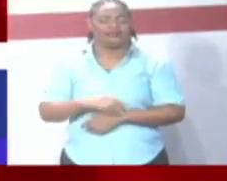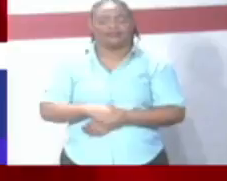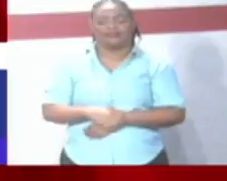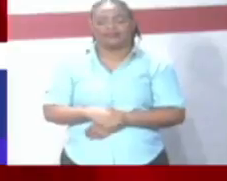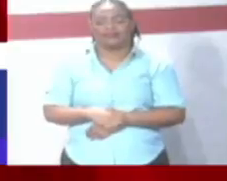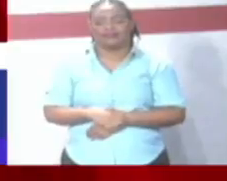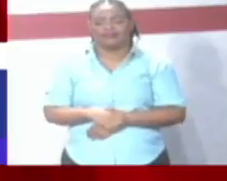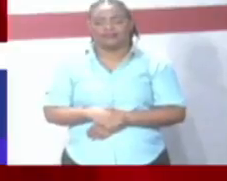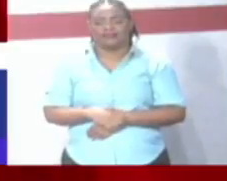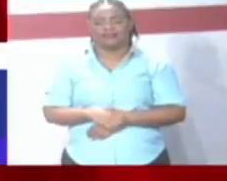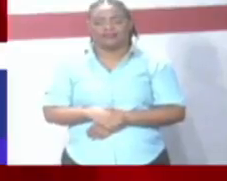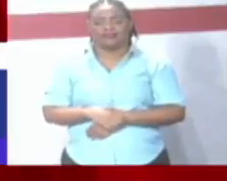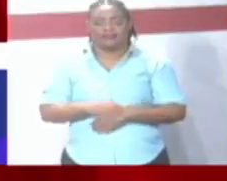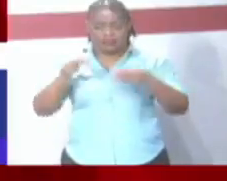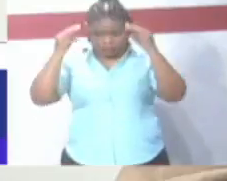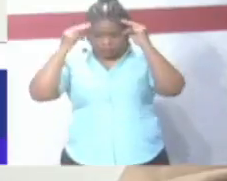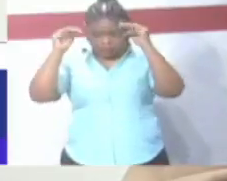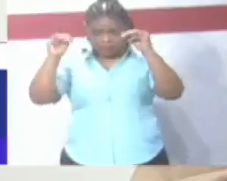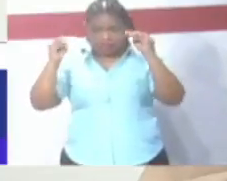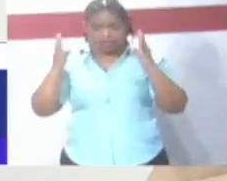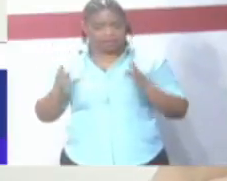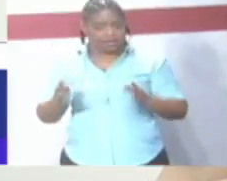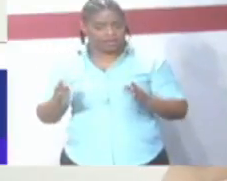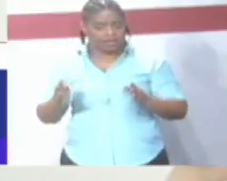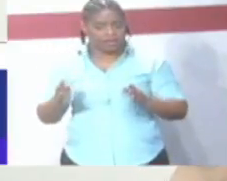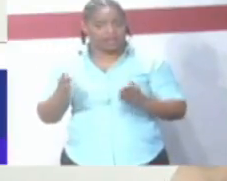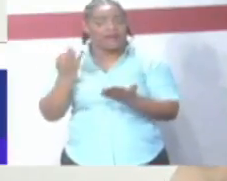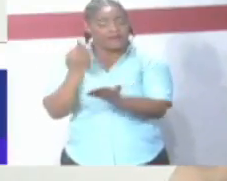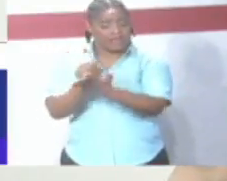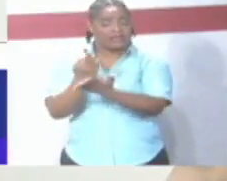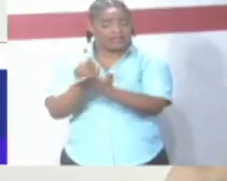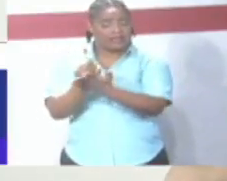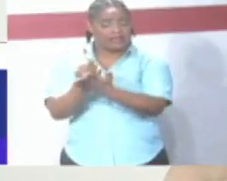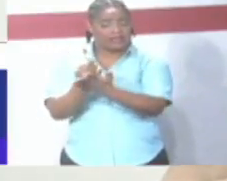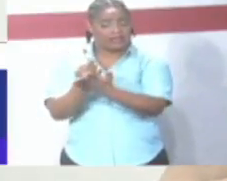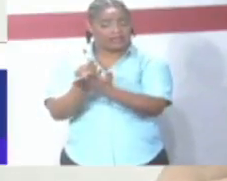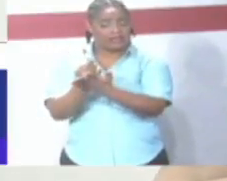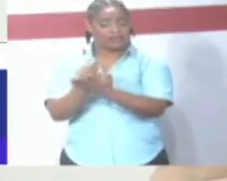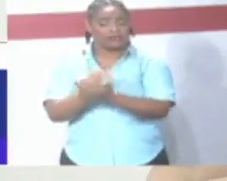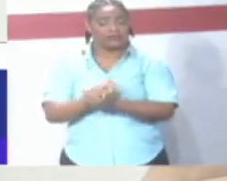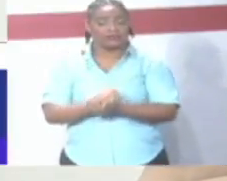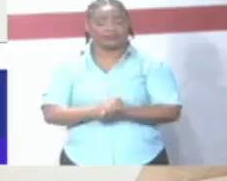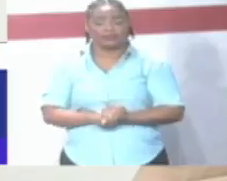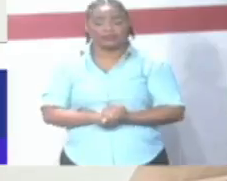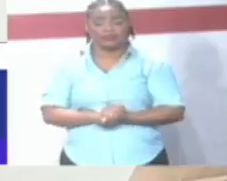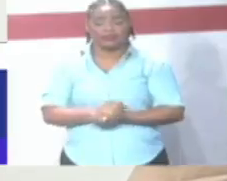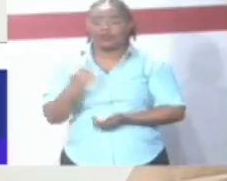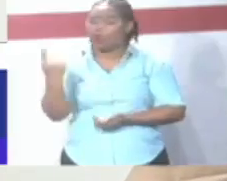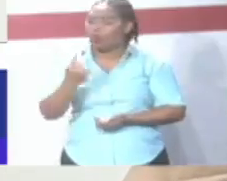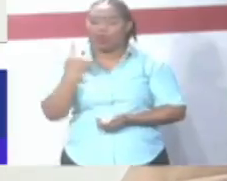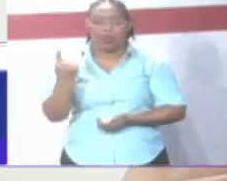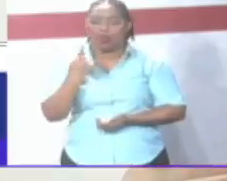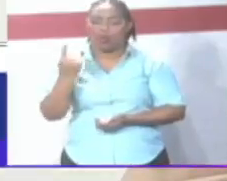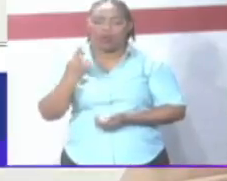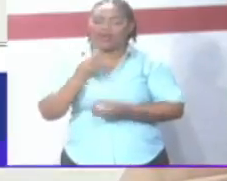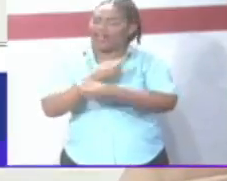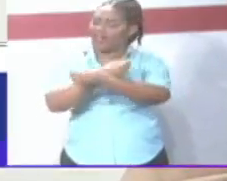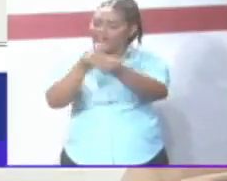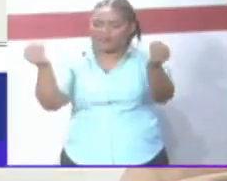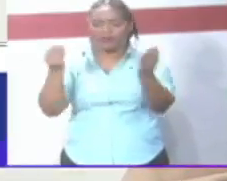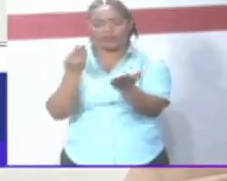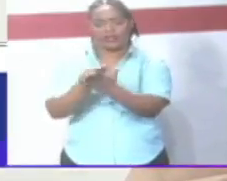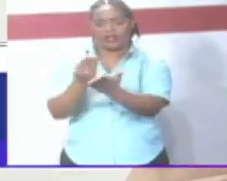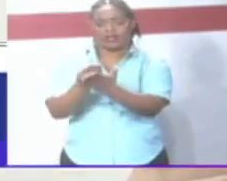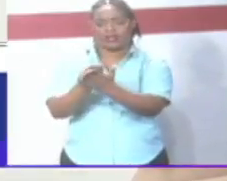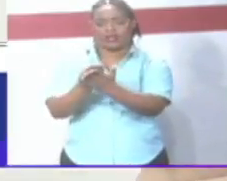Finance, COVID notwithstanding, has always financed the Ministry of Health. The